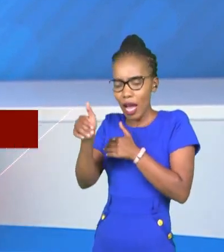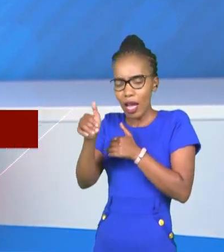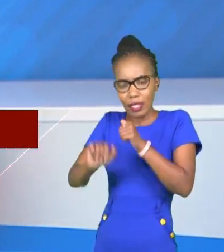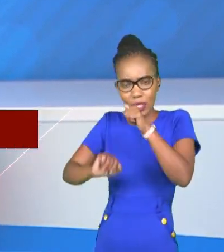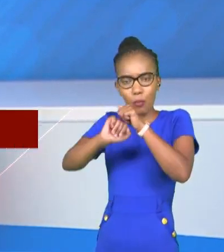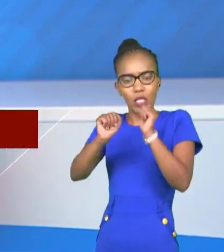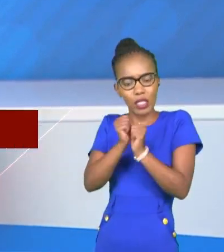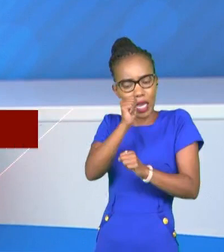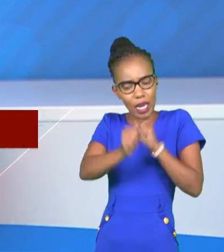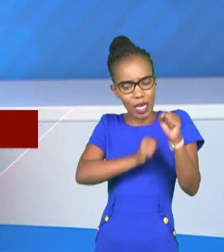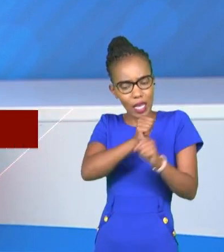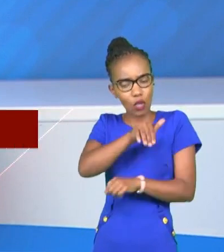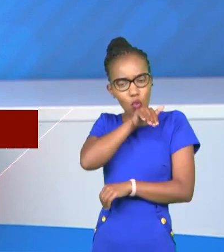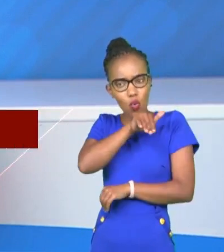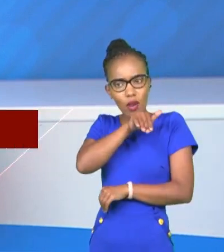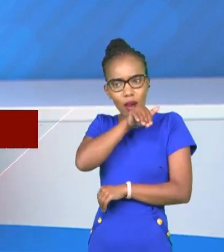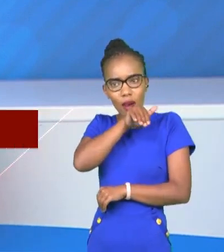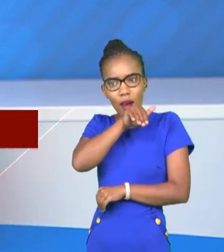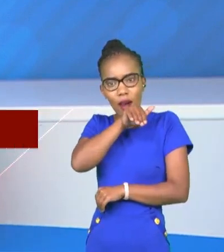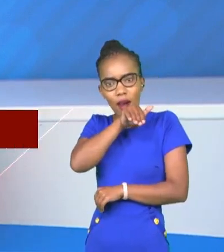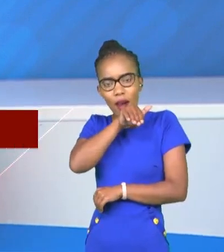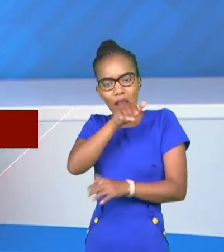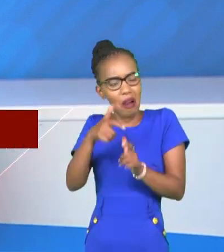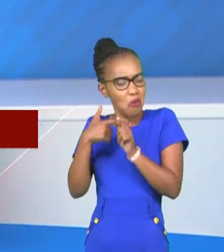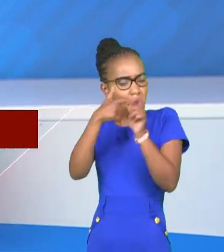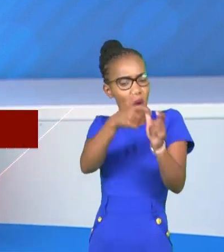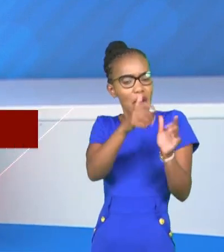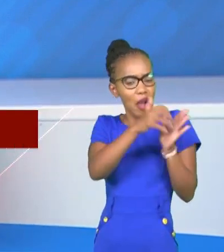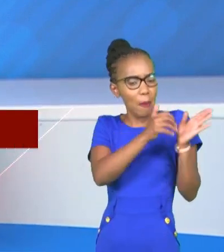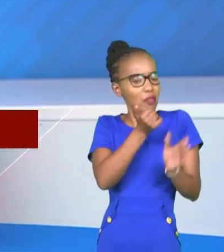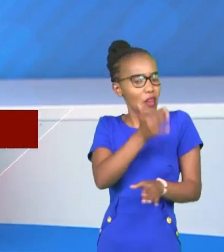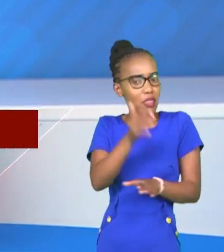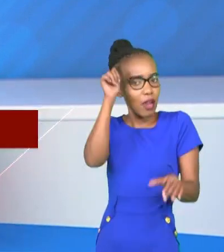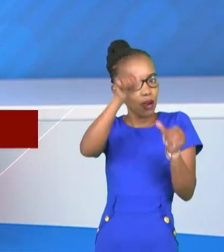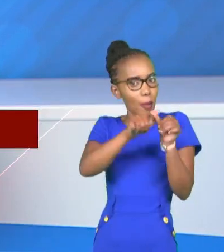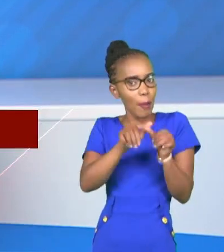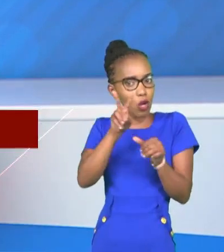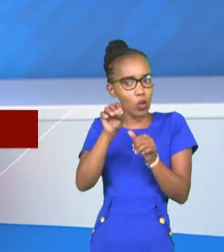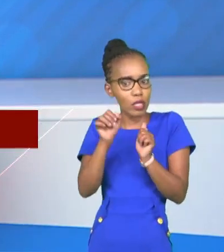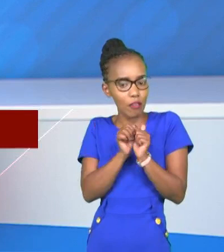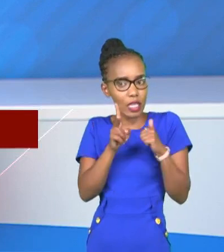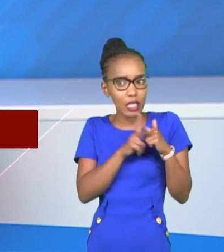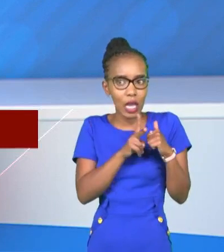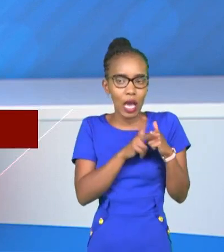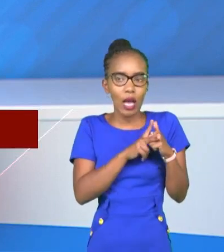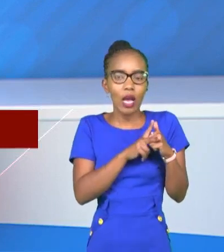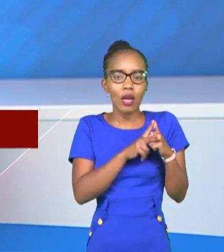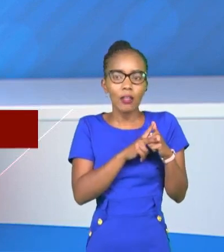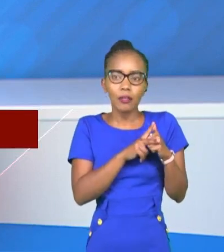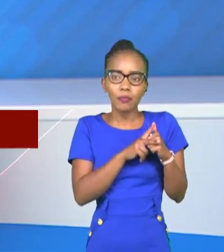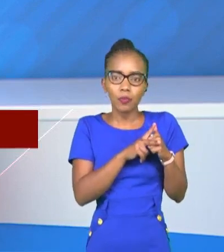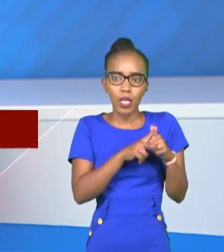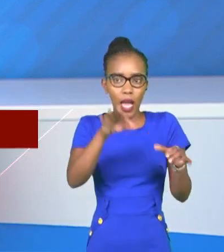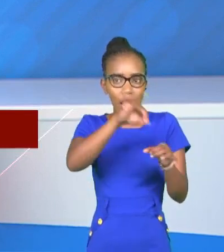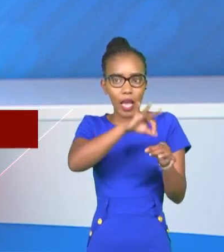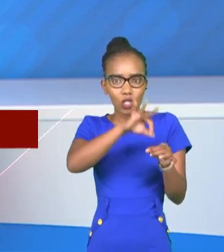years, he did not even reward campus. I remember 2017 after getting what we got.